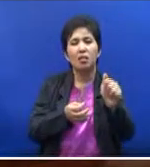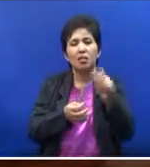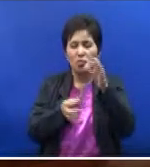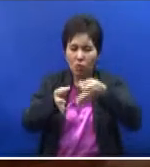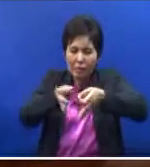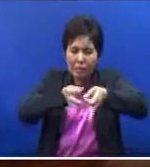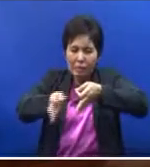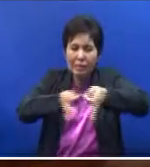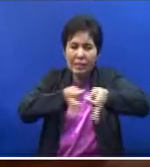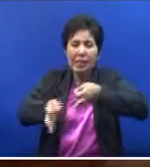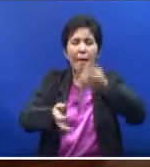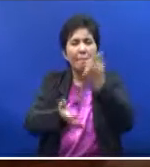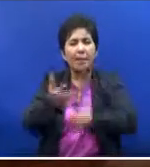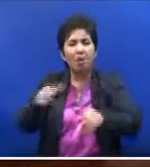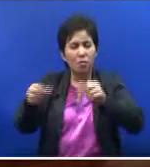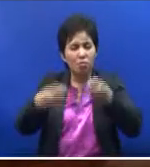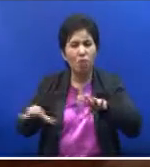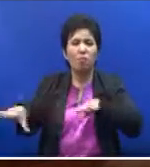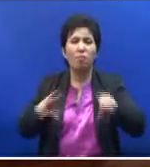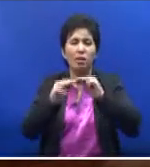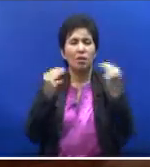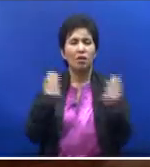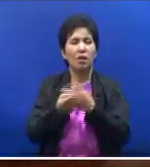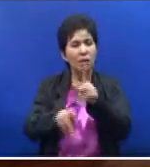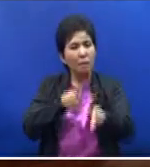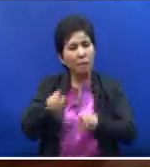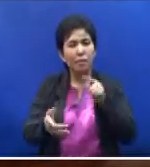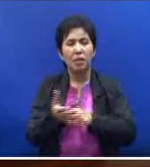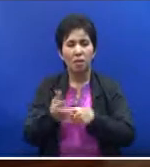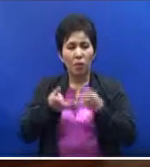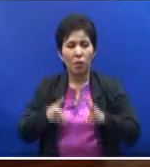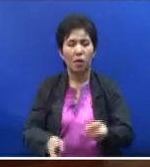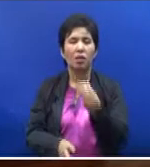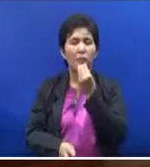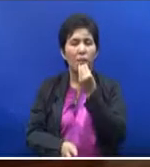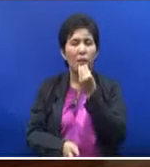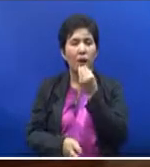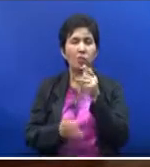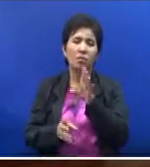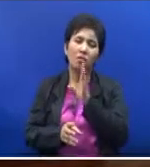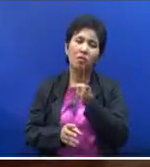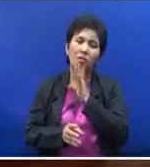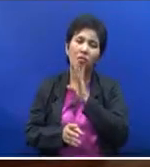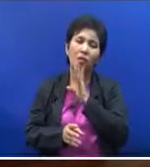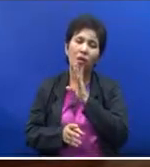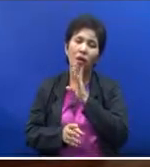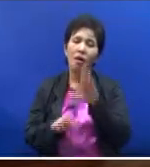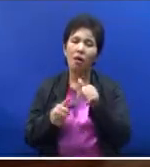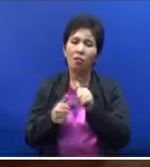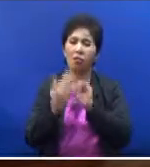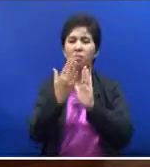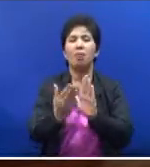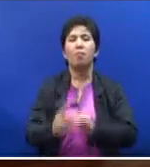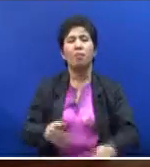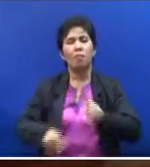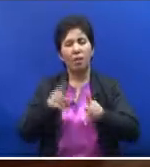to describe what have been done by the people, the way they eat, the way they talk, the way they treat people.